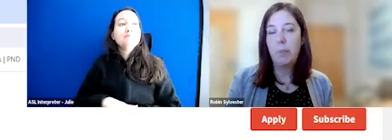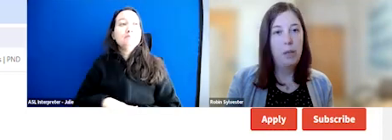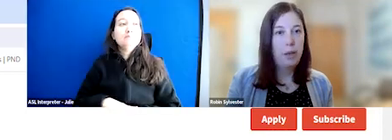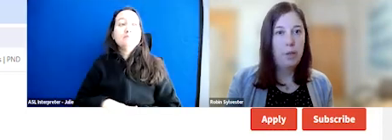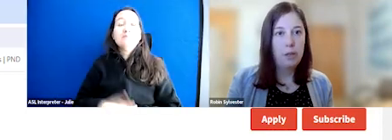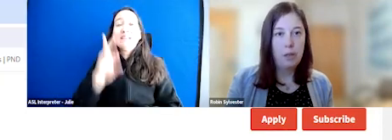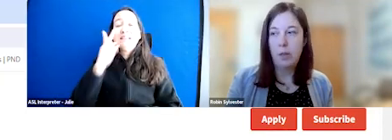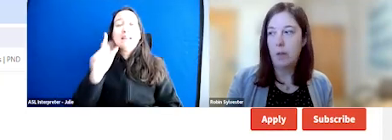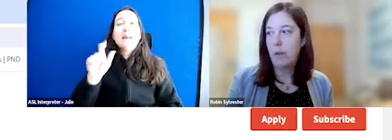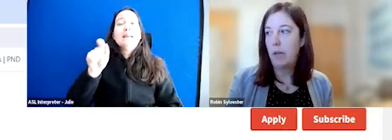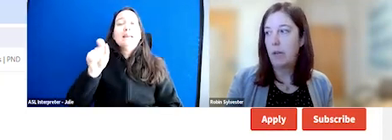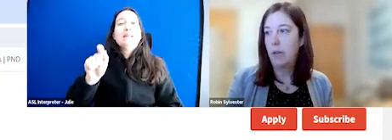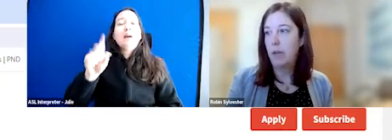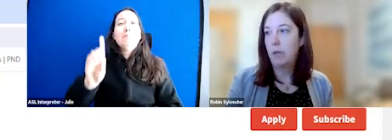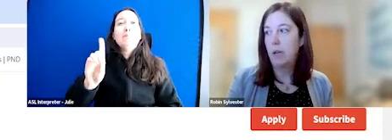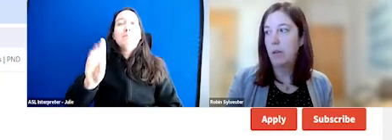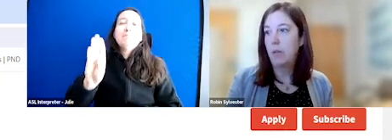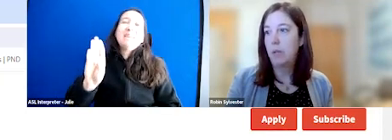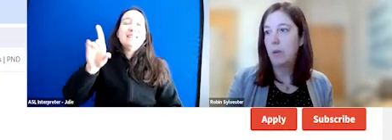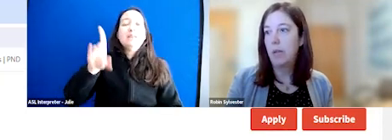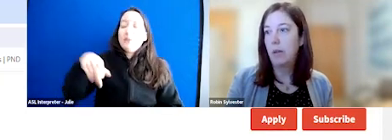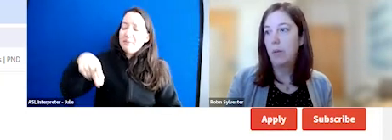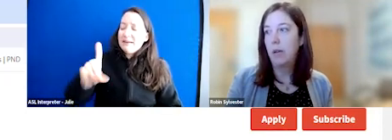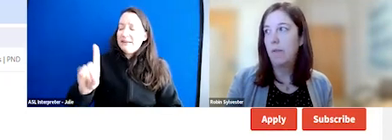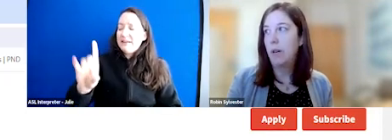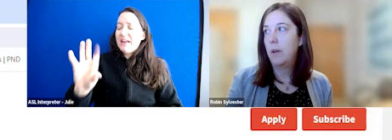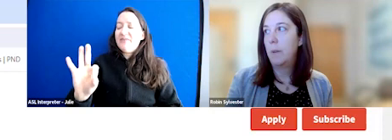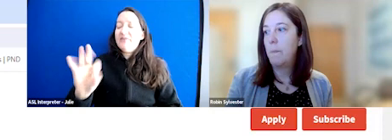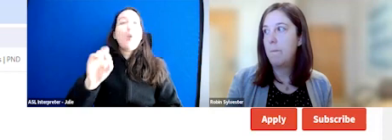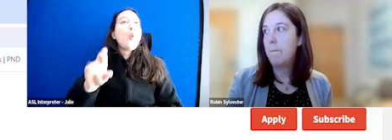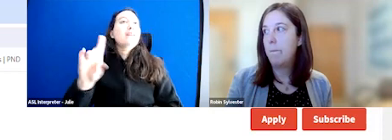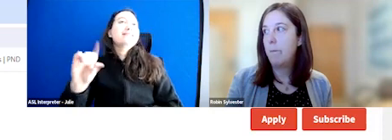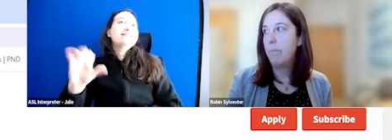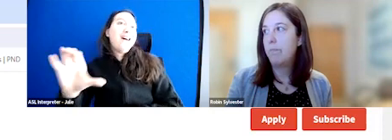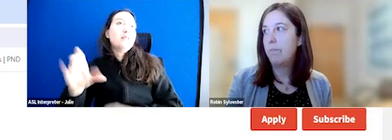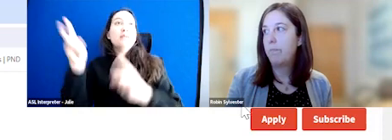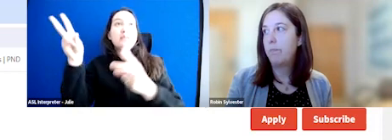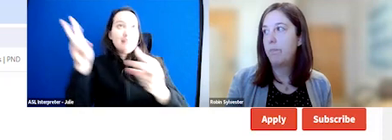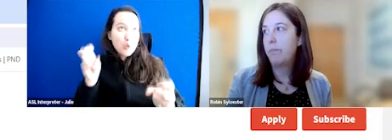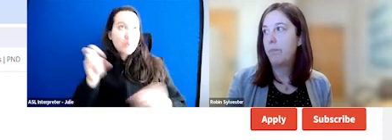a .pdf or .doc file here that you can download. So I'll download that file.